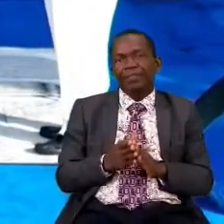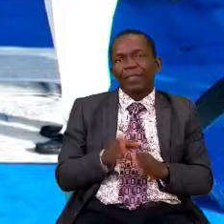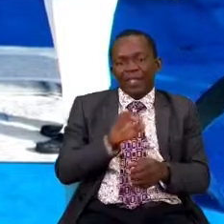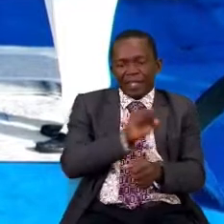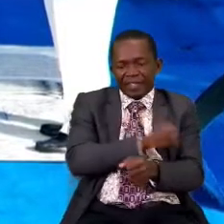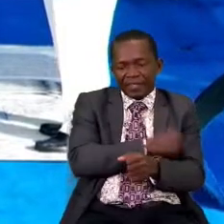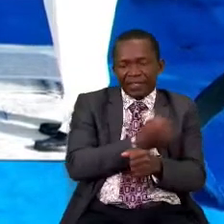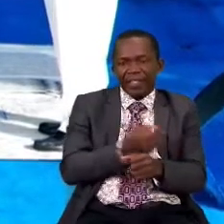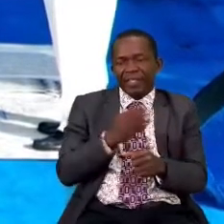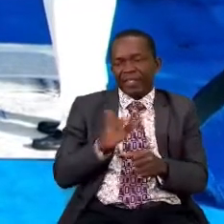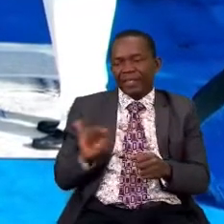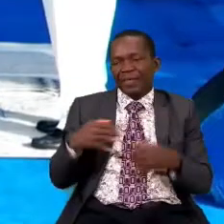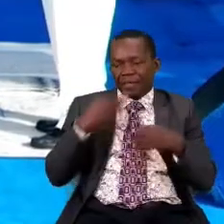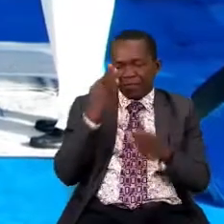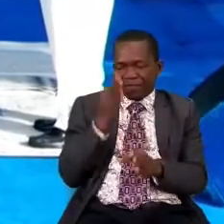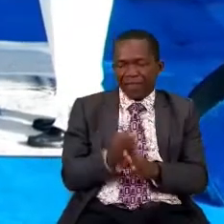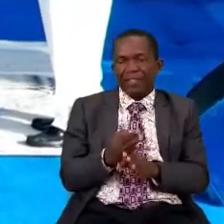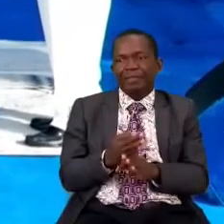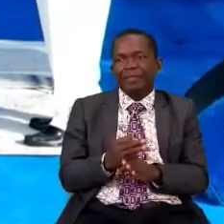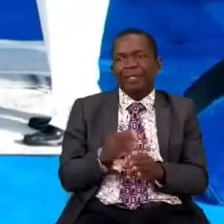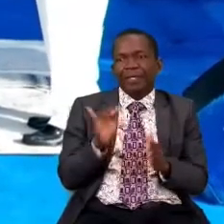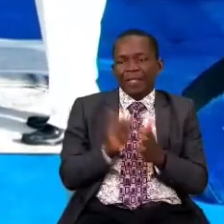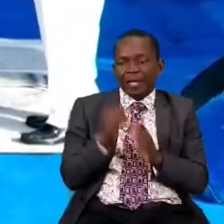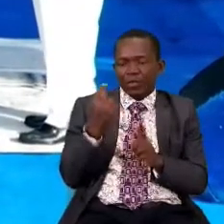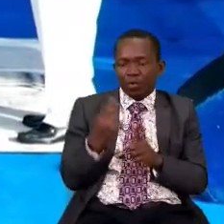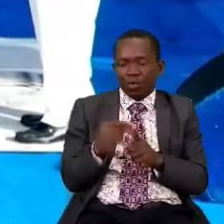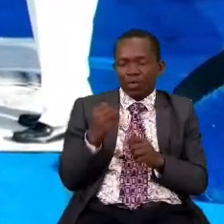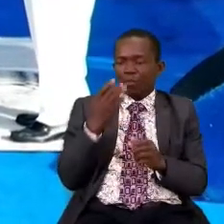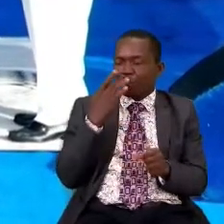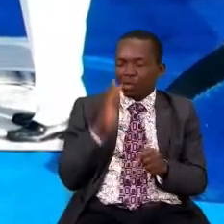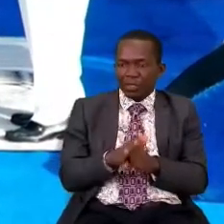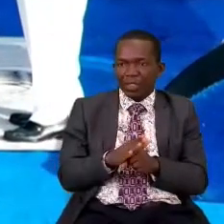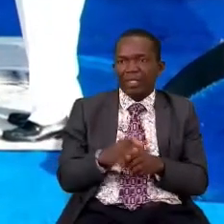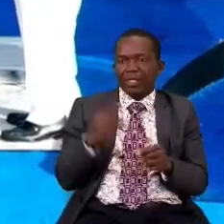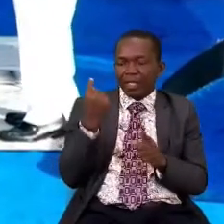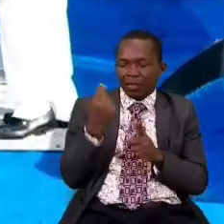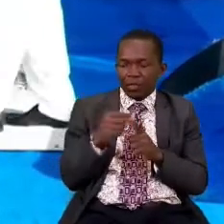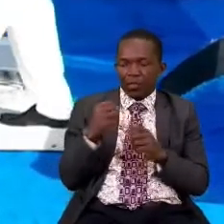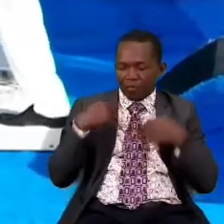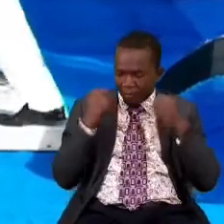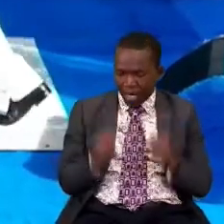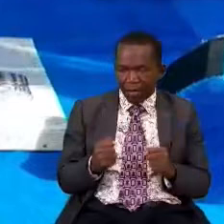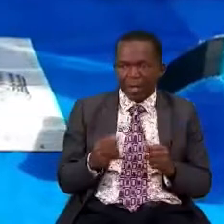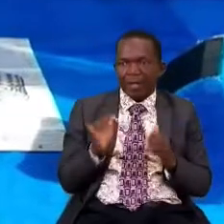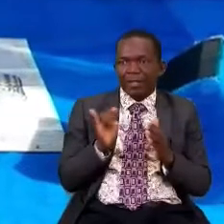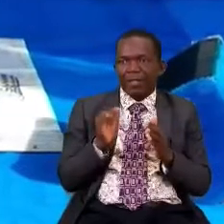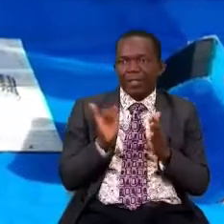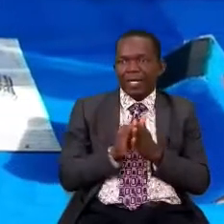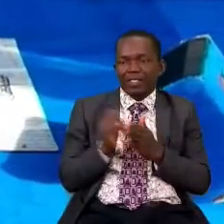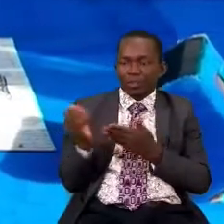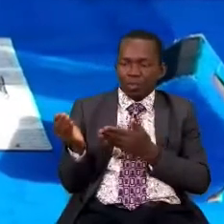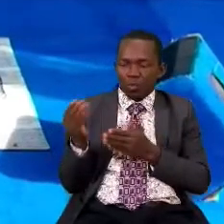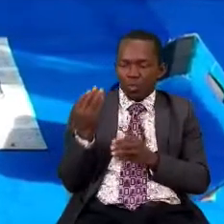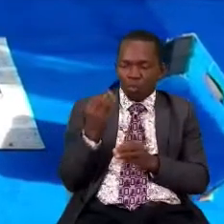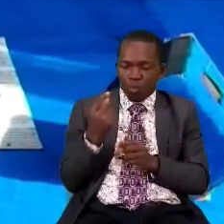proclaimed brings faith. Faith comes by hearing, and hearing by the word of God. And